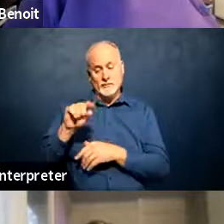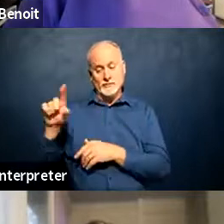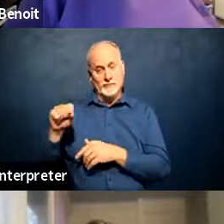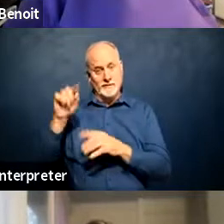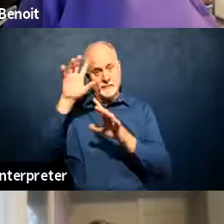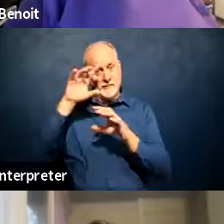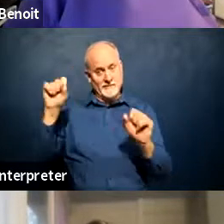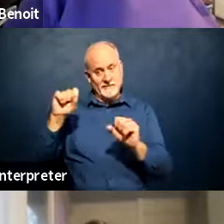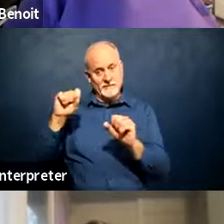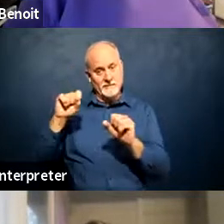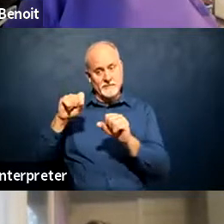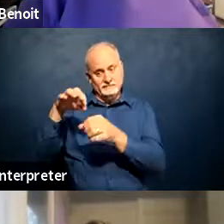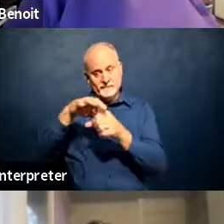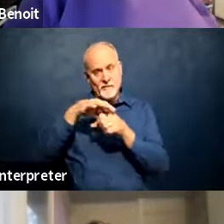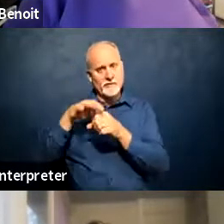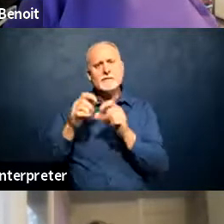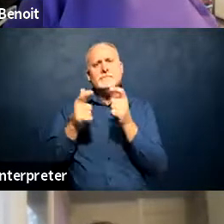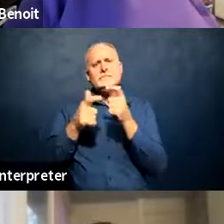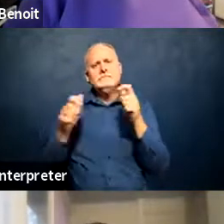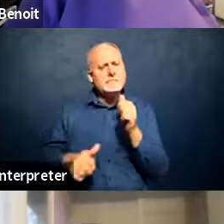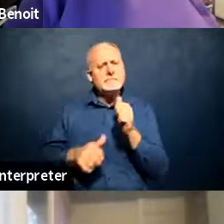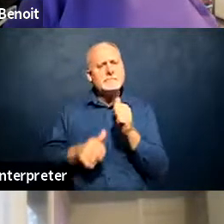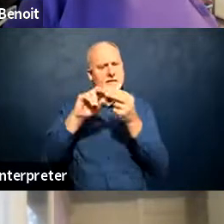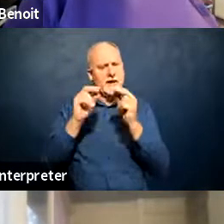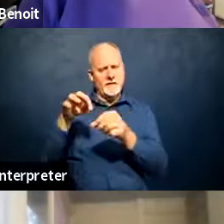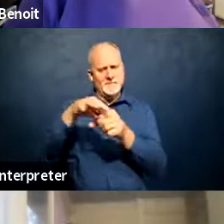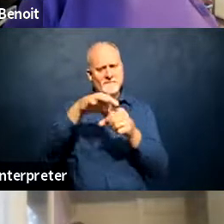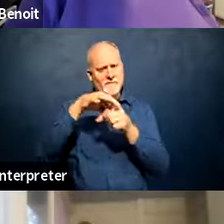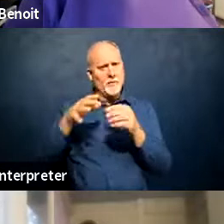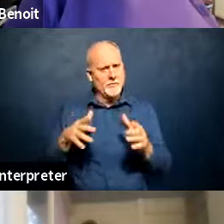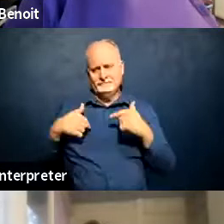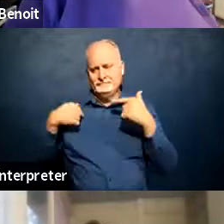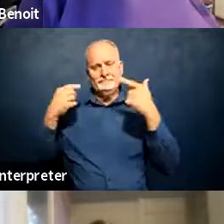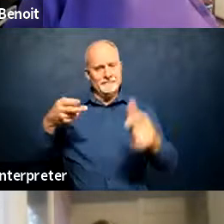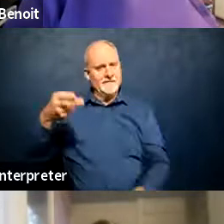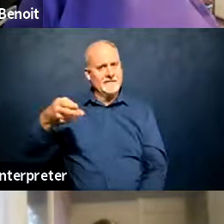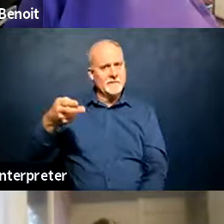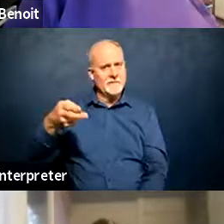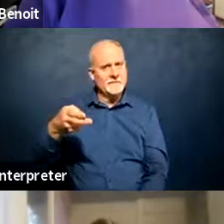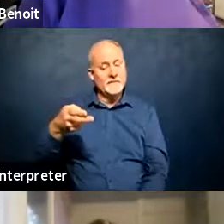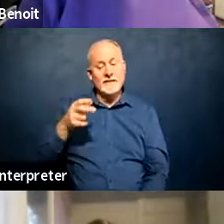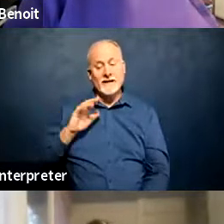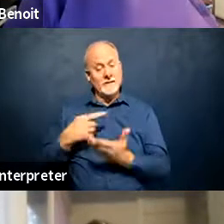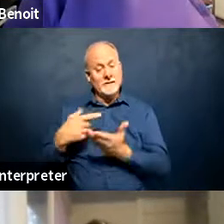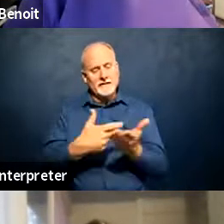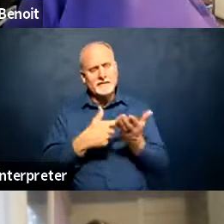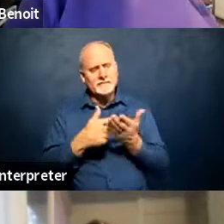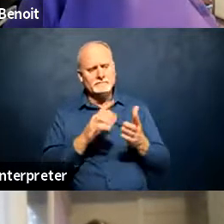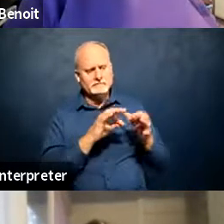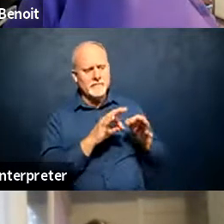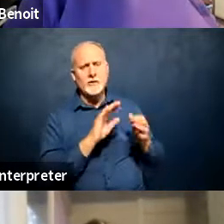race produced the biggest turnout of voters in the history of U.S. elections. Our discussion will explore community